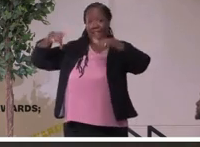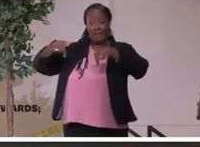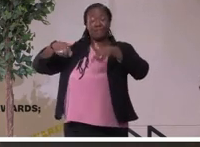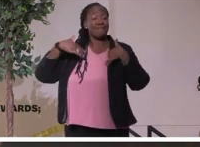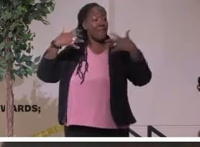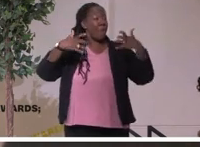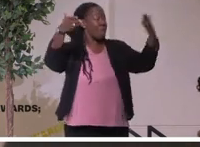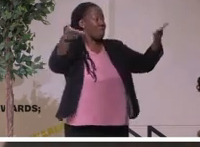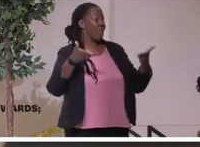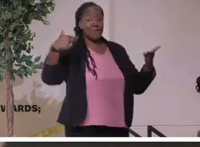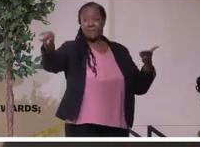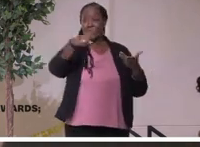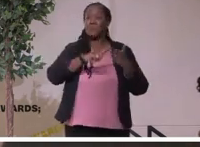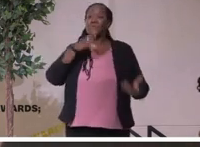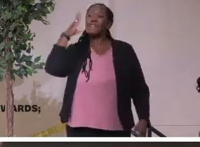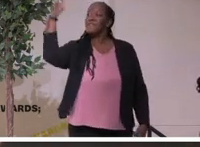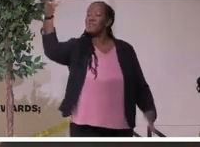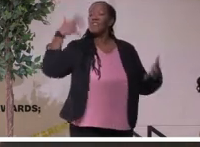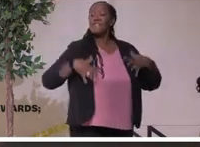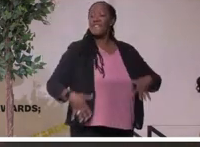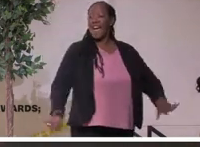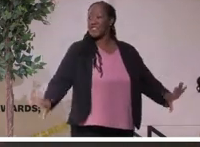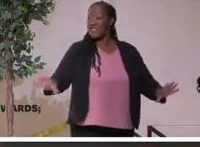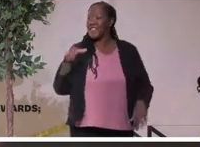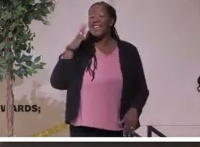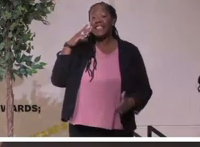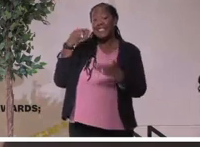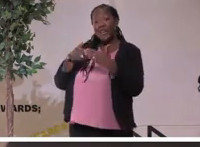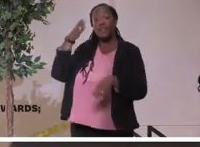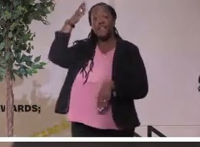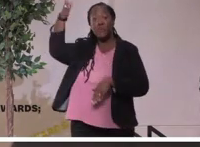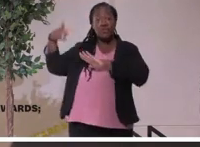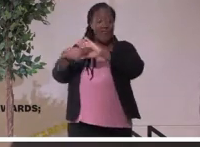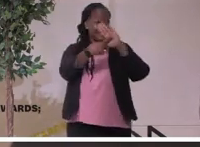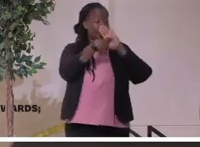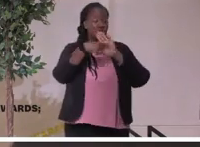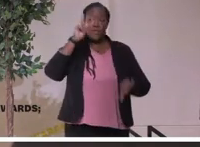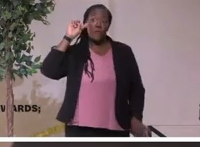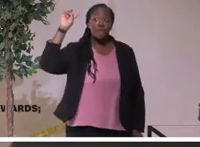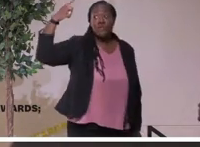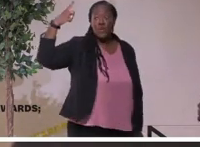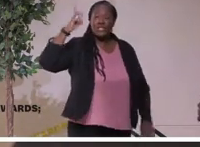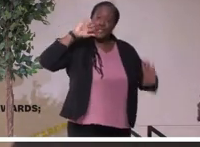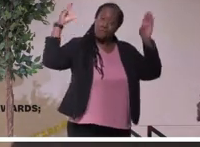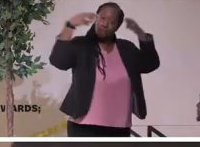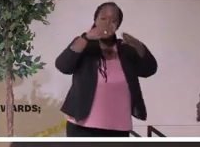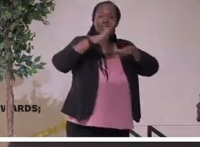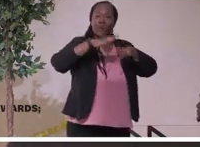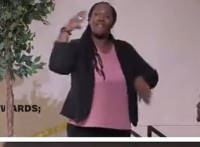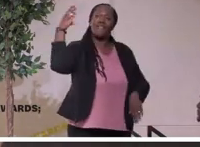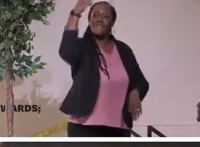to the Future of Fashion here at the Futures Exhibition, the first ever exhibition about the future on the National